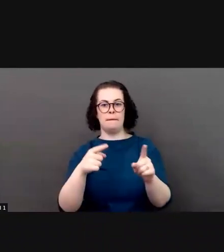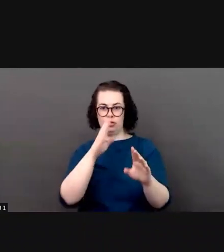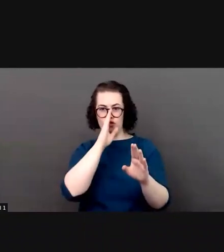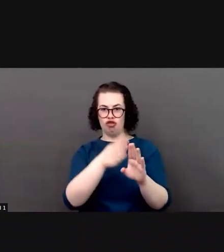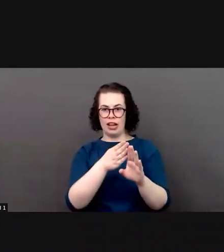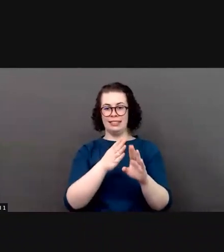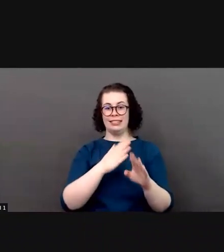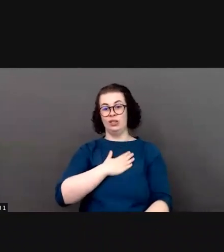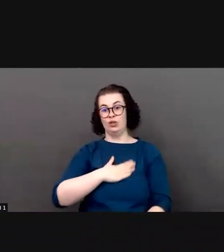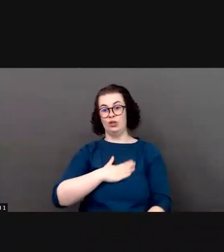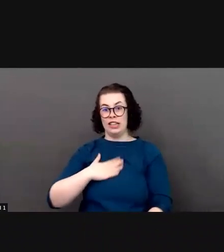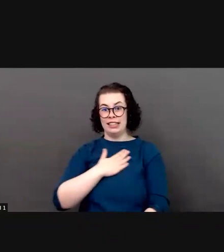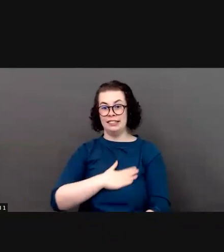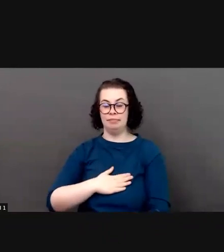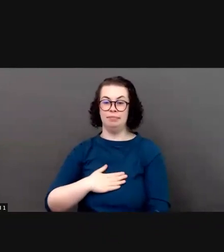So,